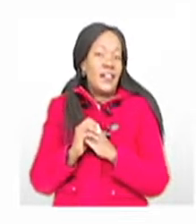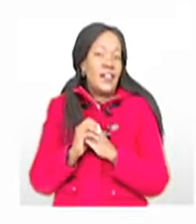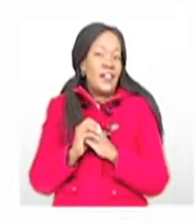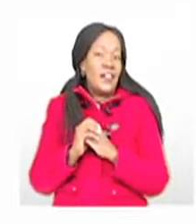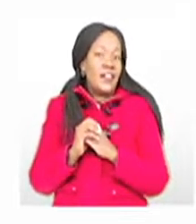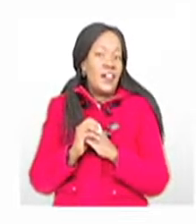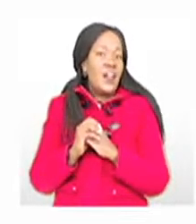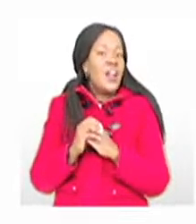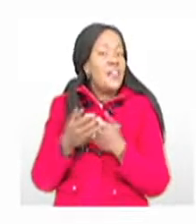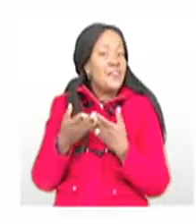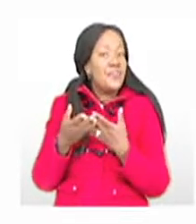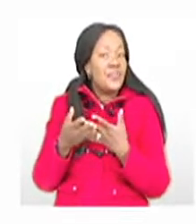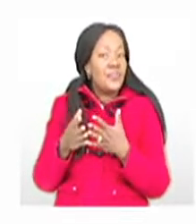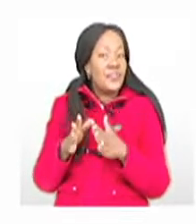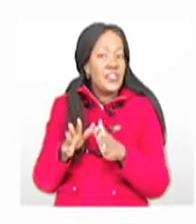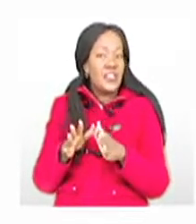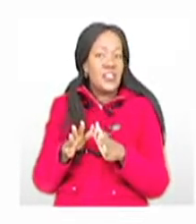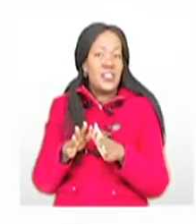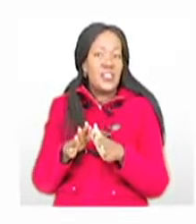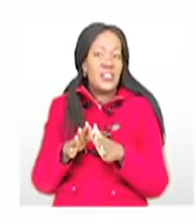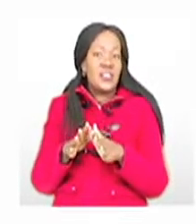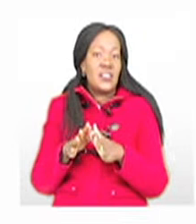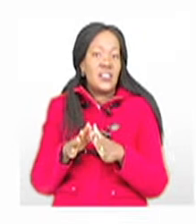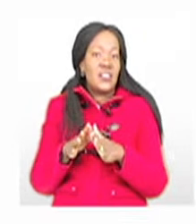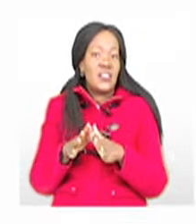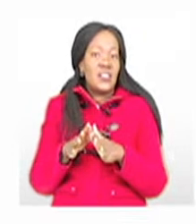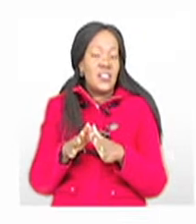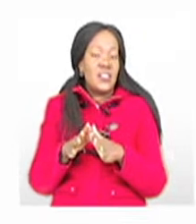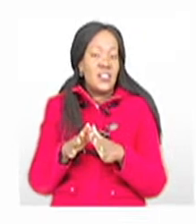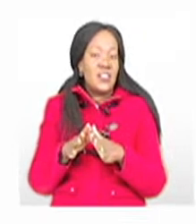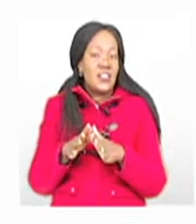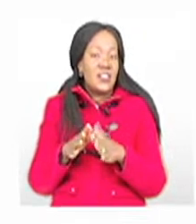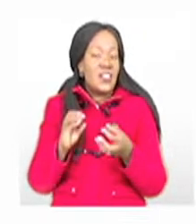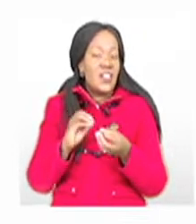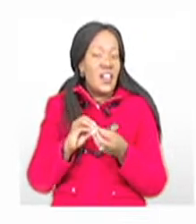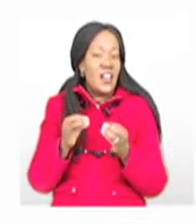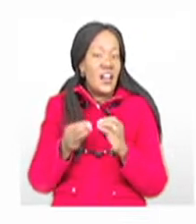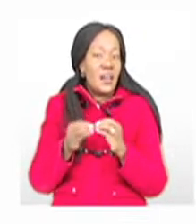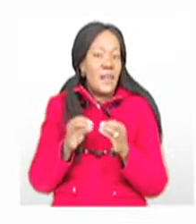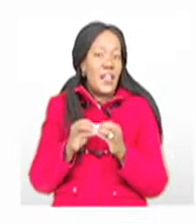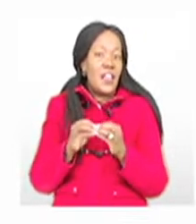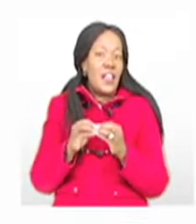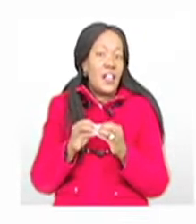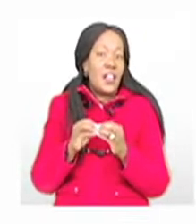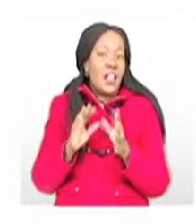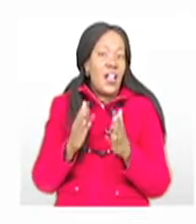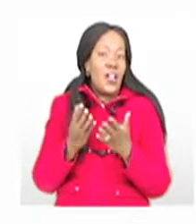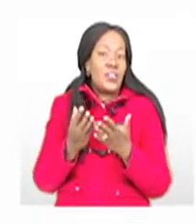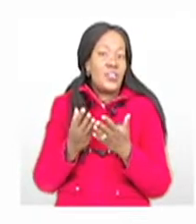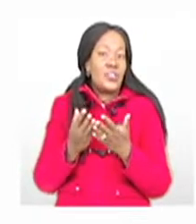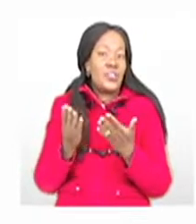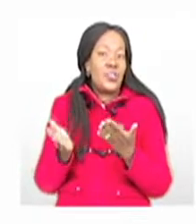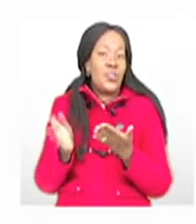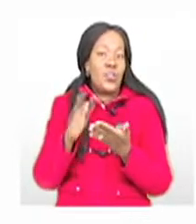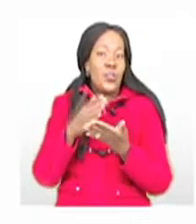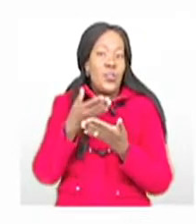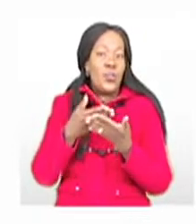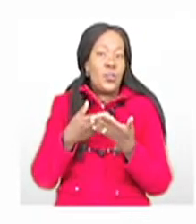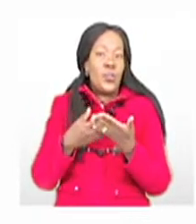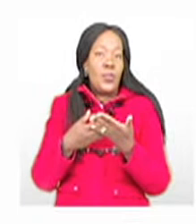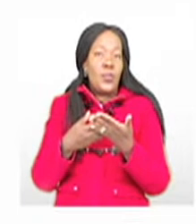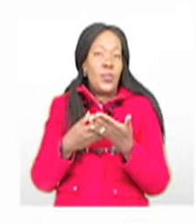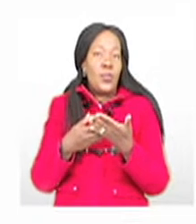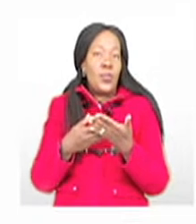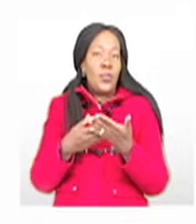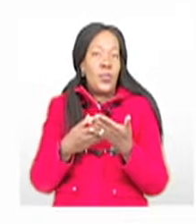Once you have done that completion of numbers, I would like you to go back to the top page